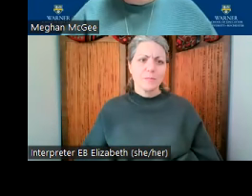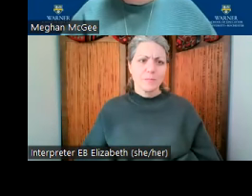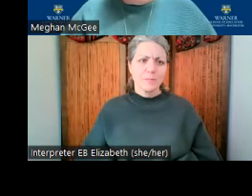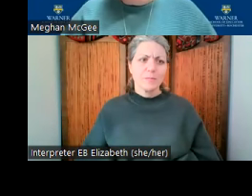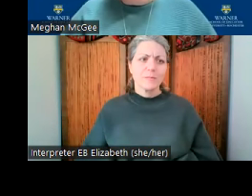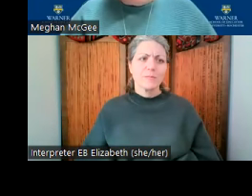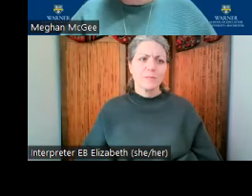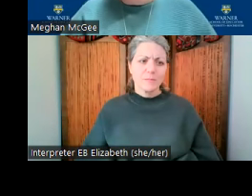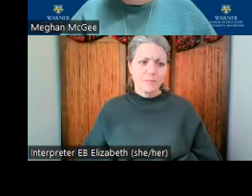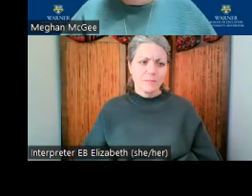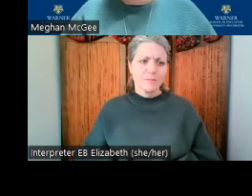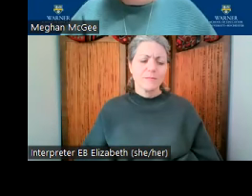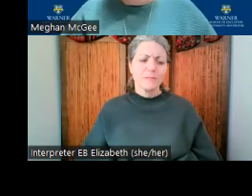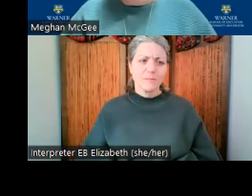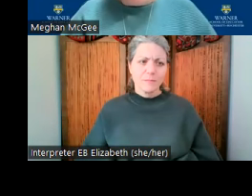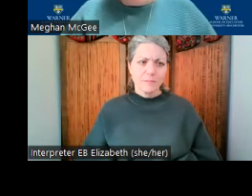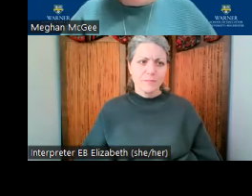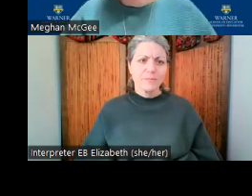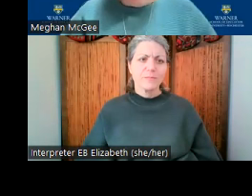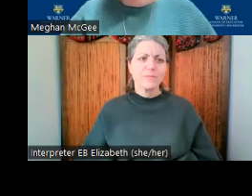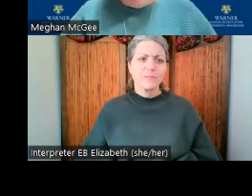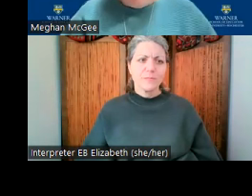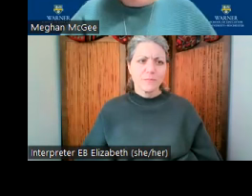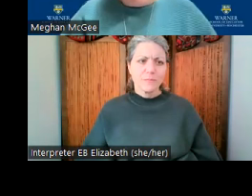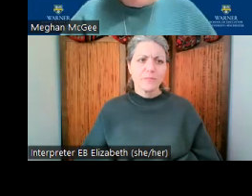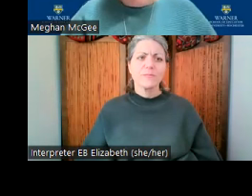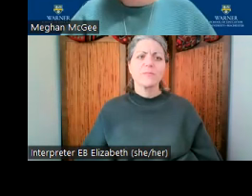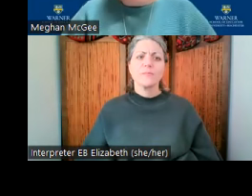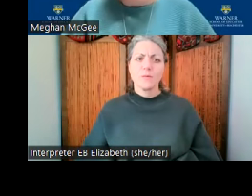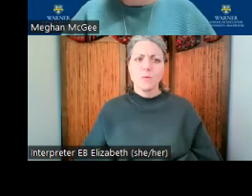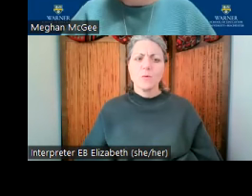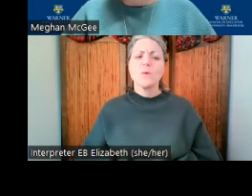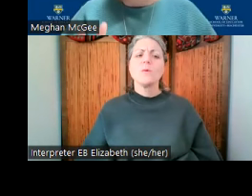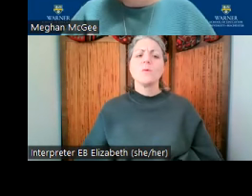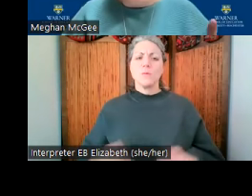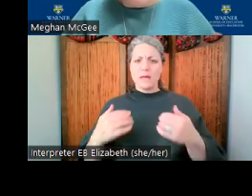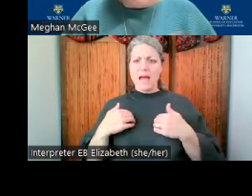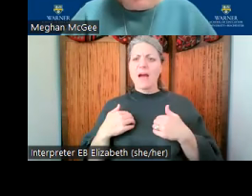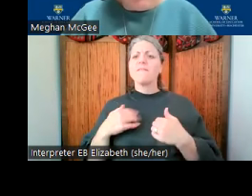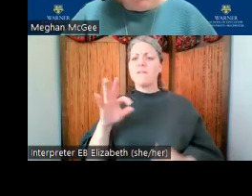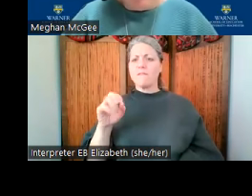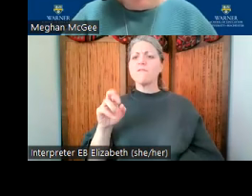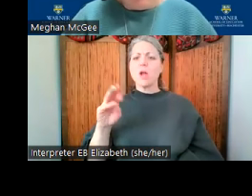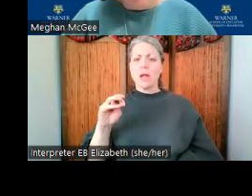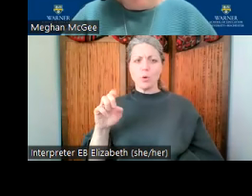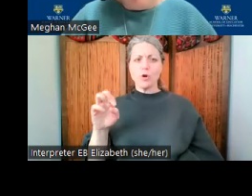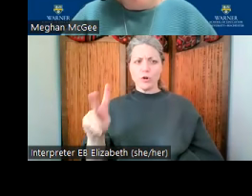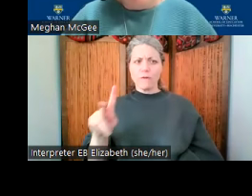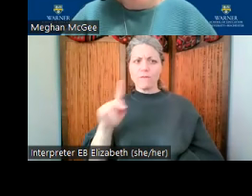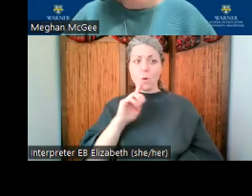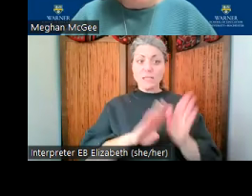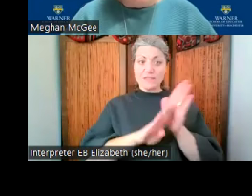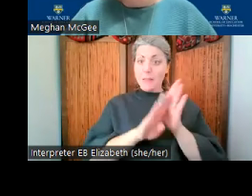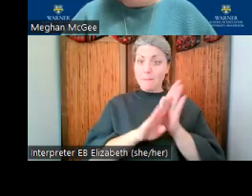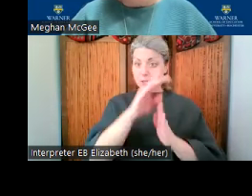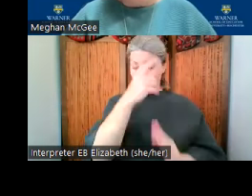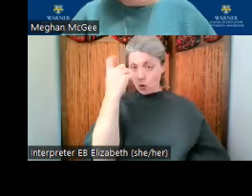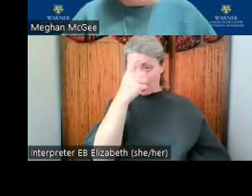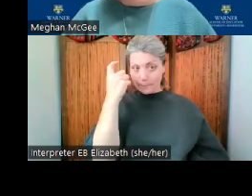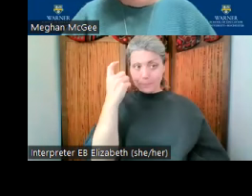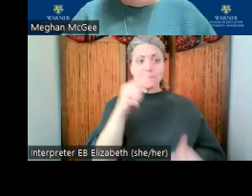So when we look at the developmental trauma framework, I decided to break it out into two different illustrations for you. One is